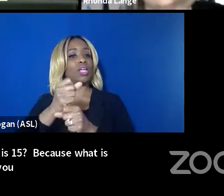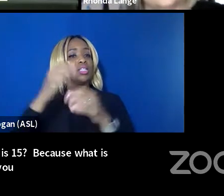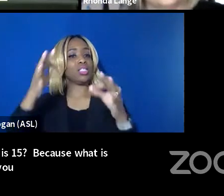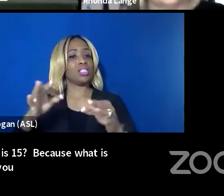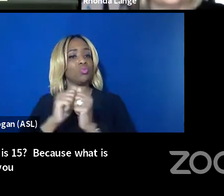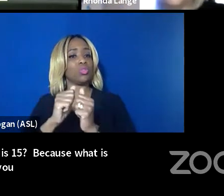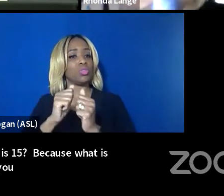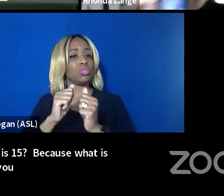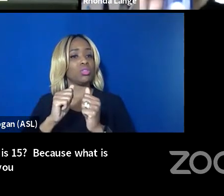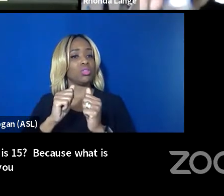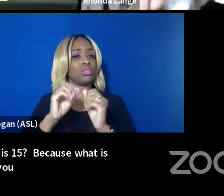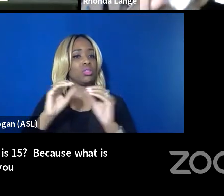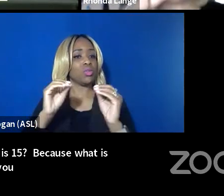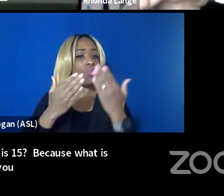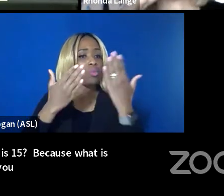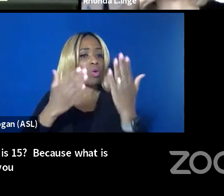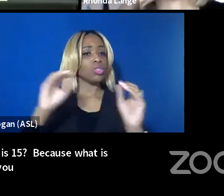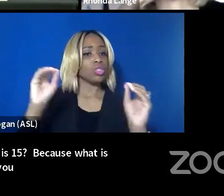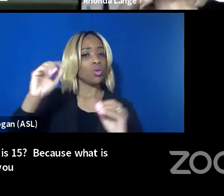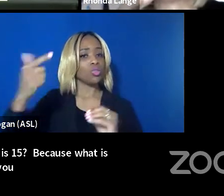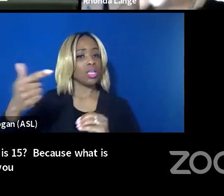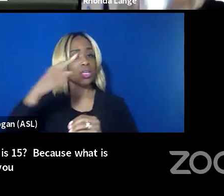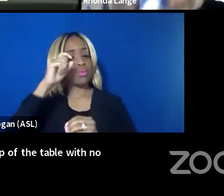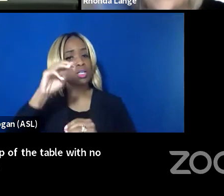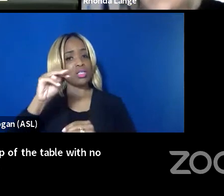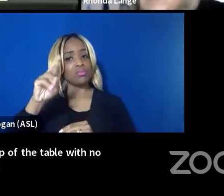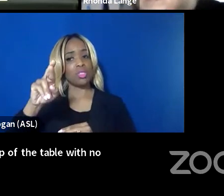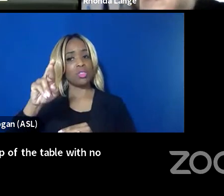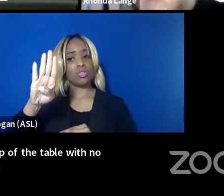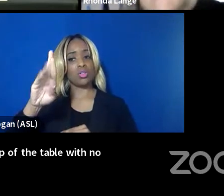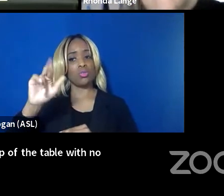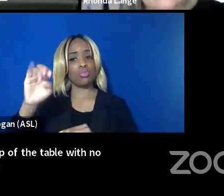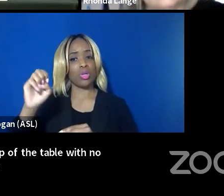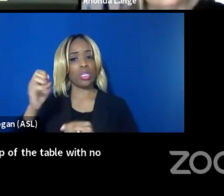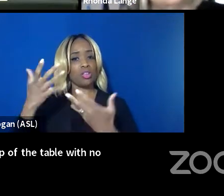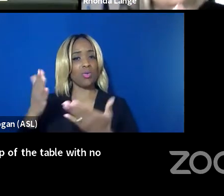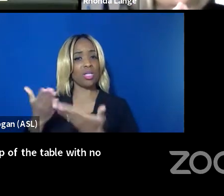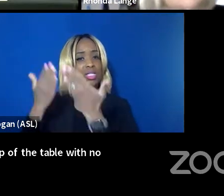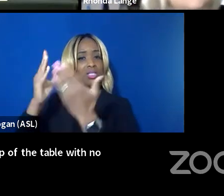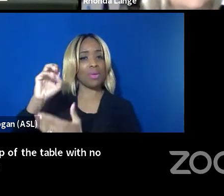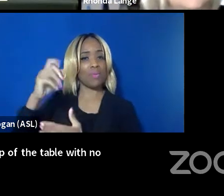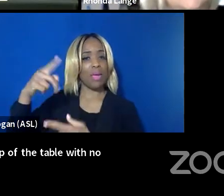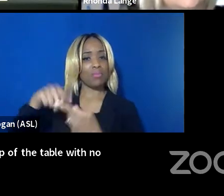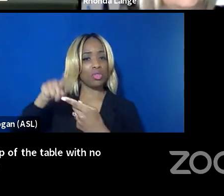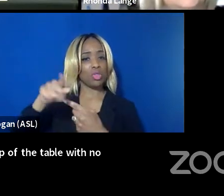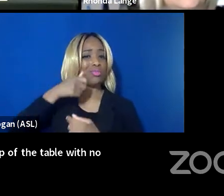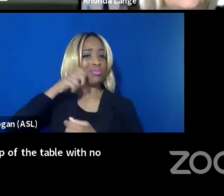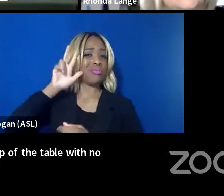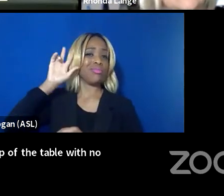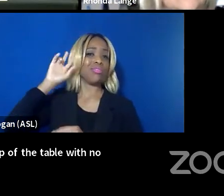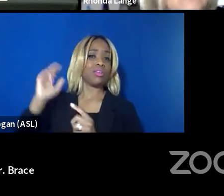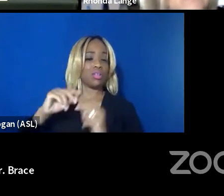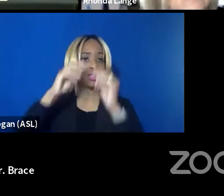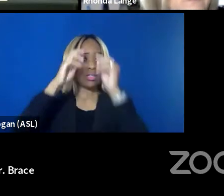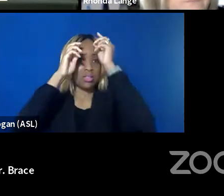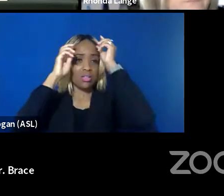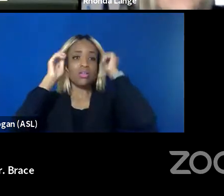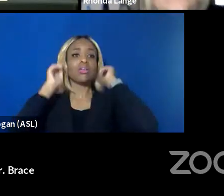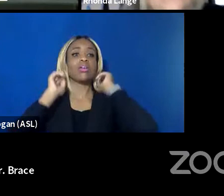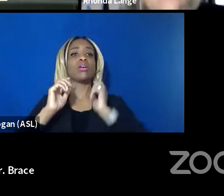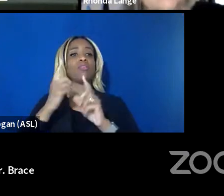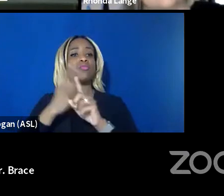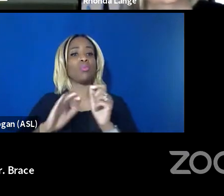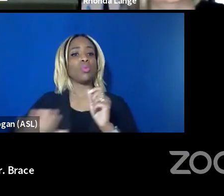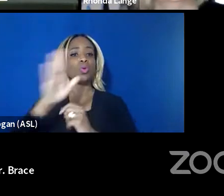no second. Because Mr. Brace submitted maps to you just the other day, a couple days ago, based on your